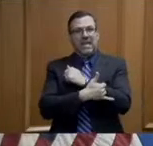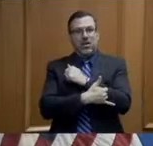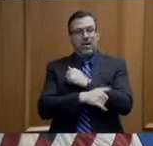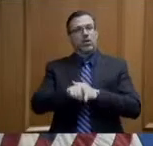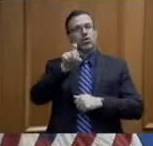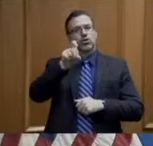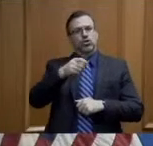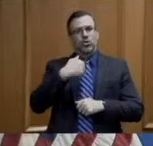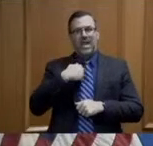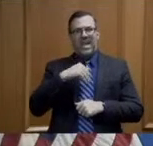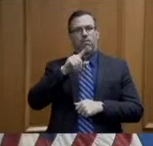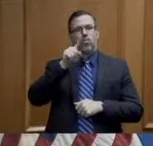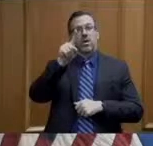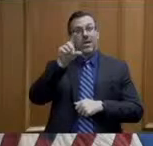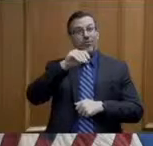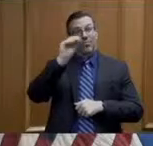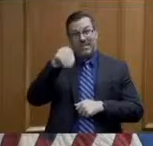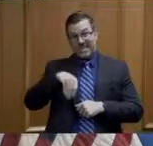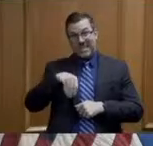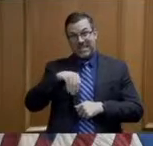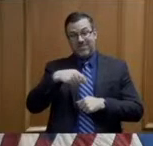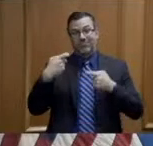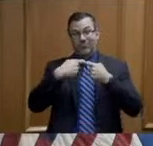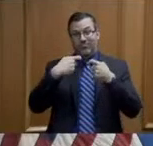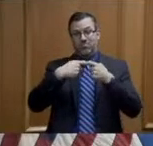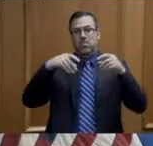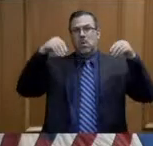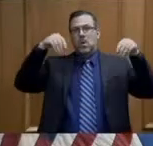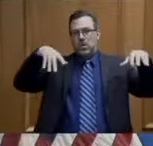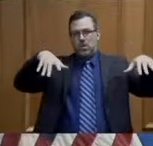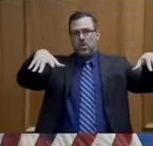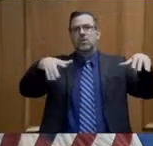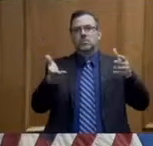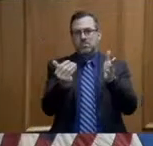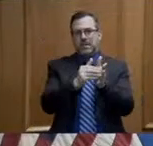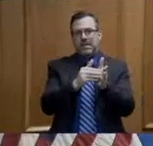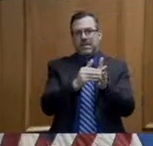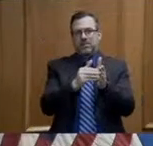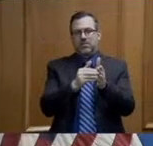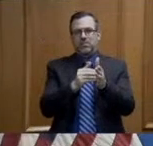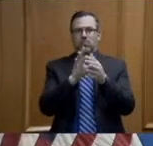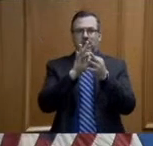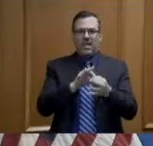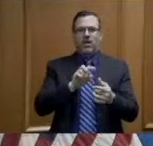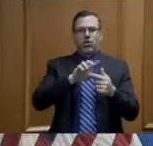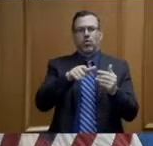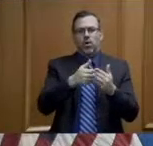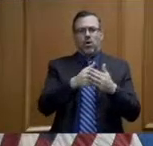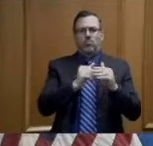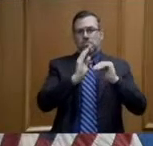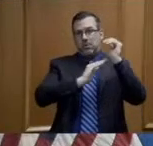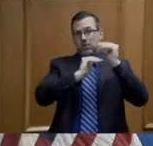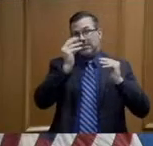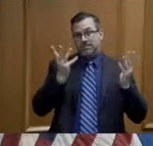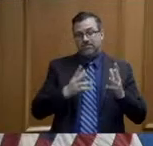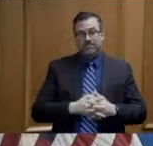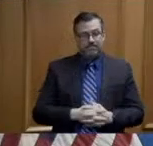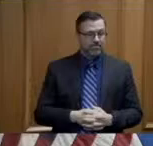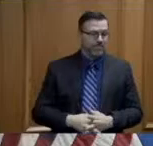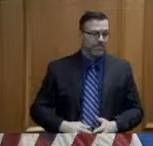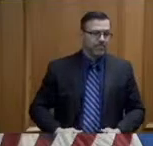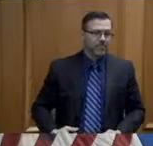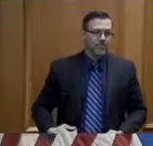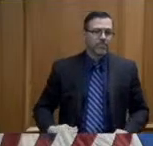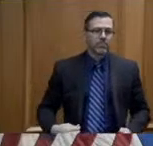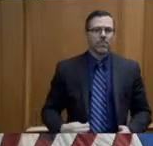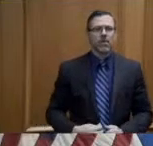all power restored to all structures that are sufficient enough to have to be able to have connections. Just real